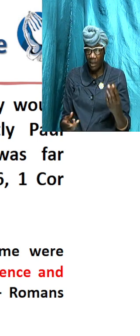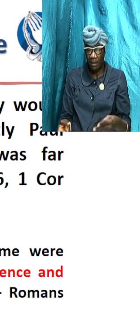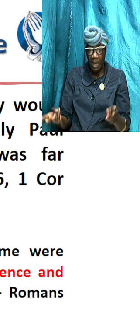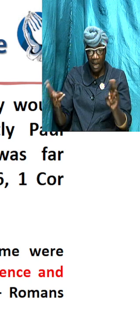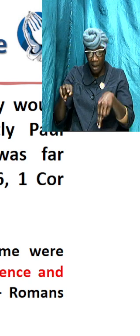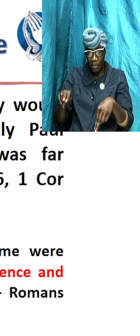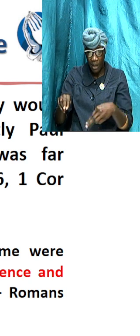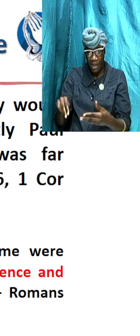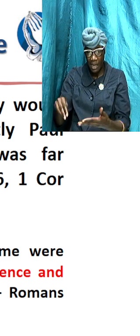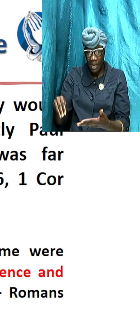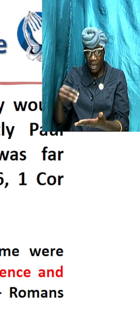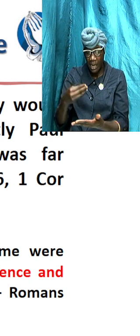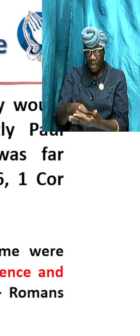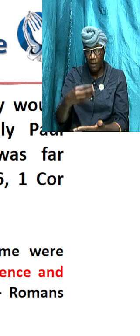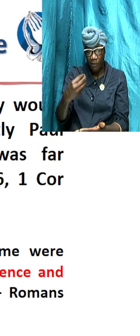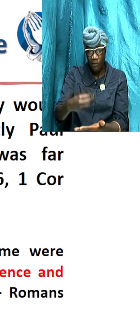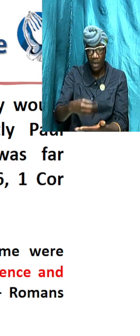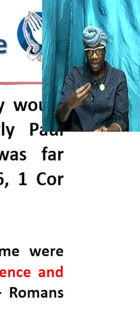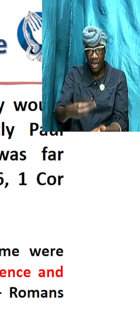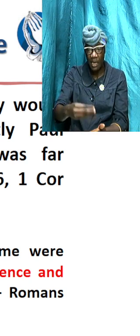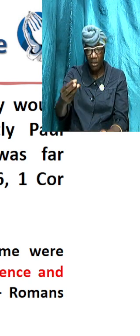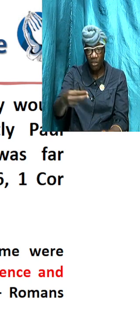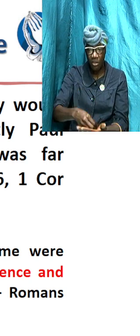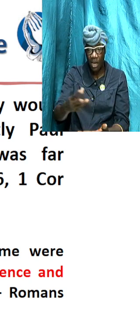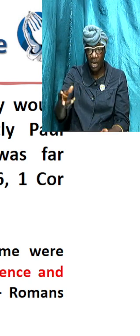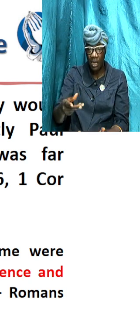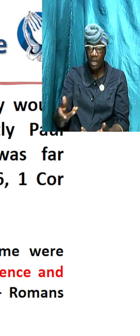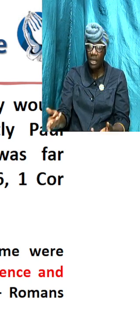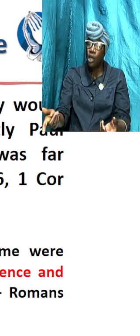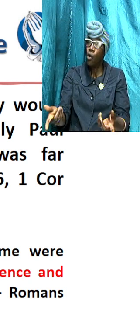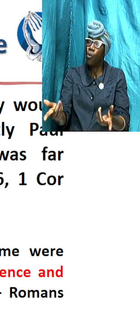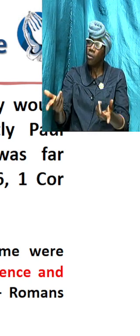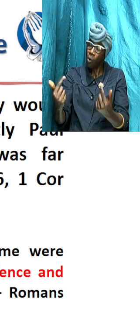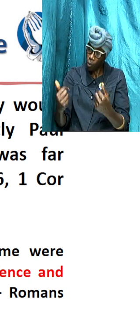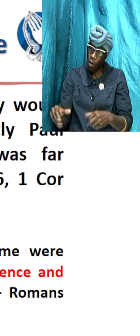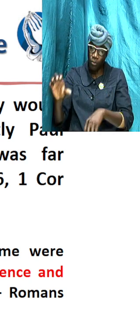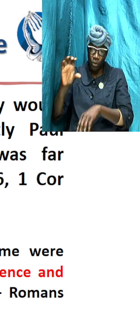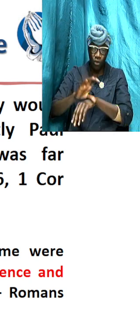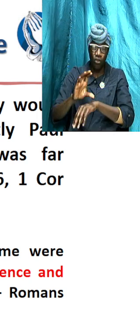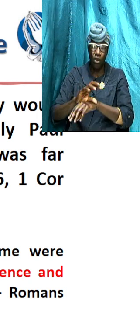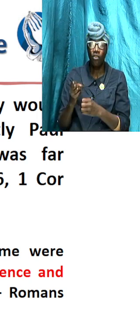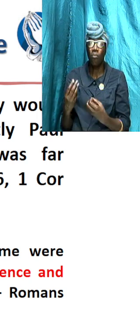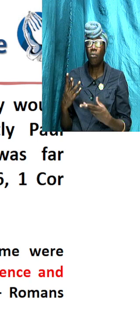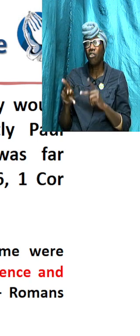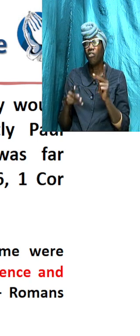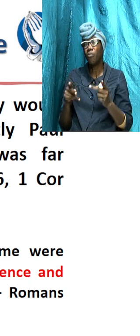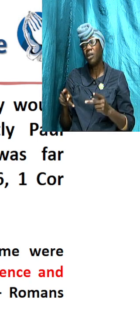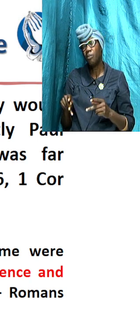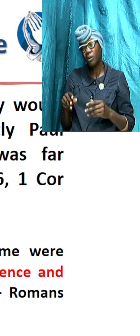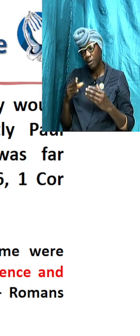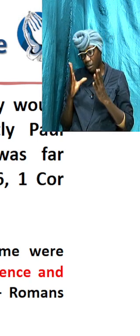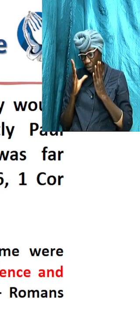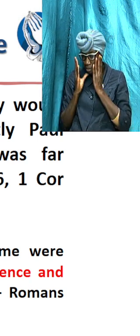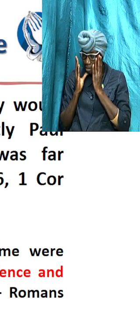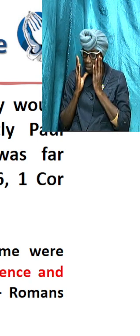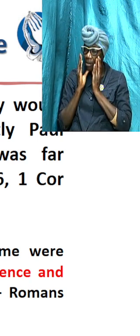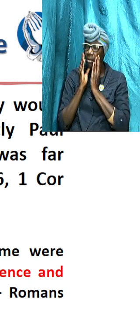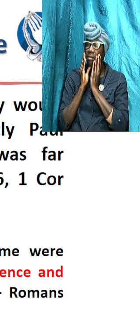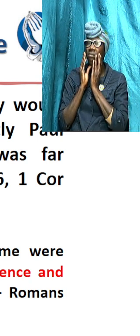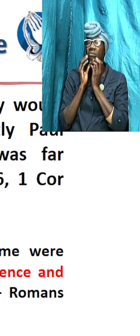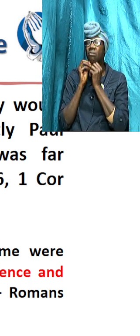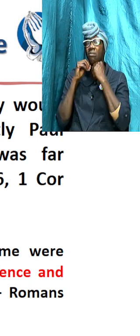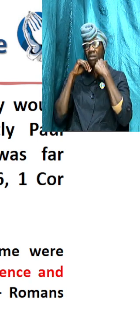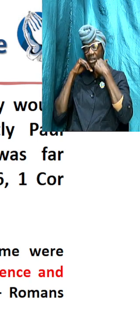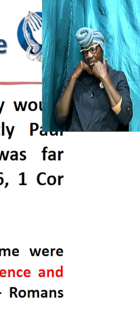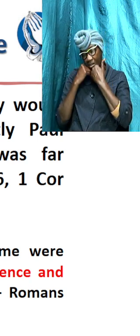sectors. And even if we take it home to church, a lot of us get discouraged by what we are seeing even in the house of God.